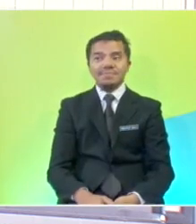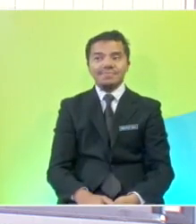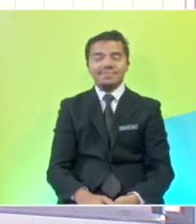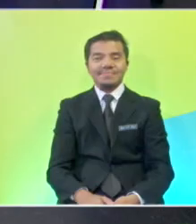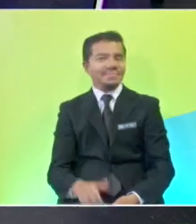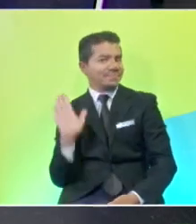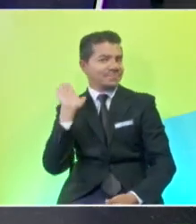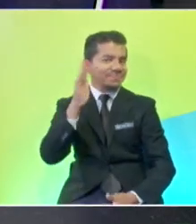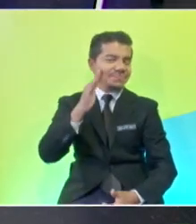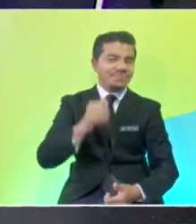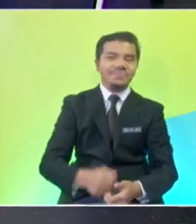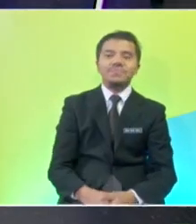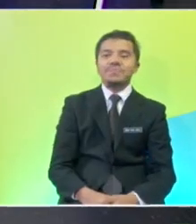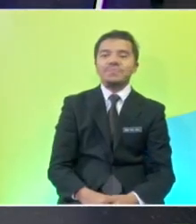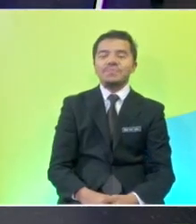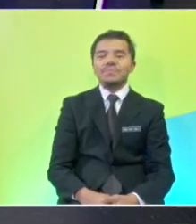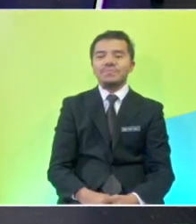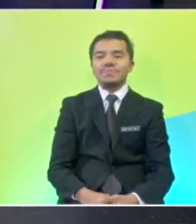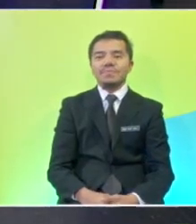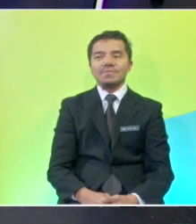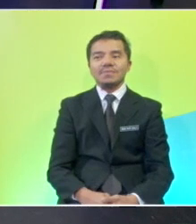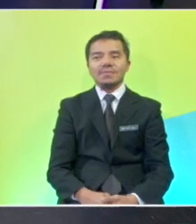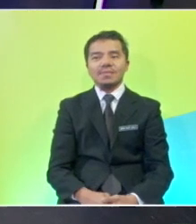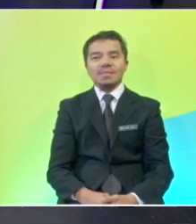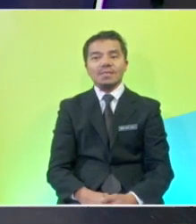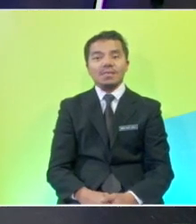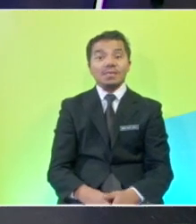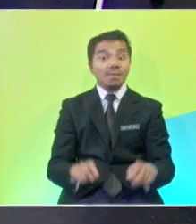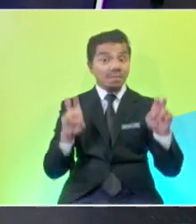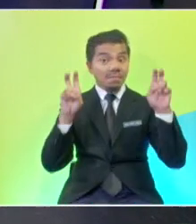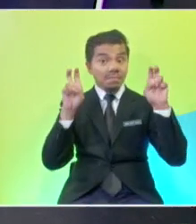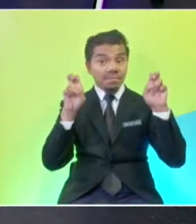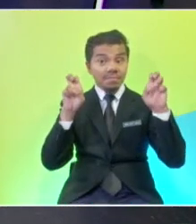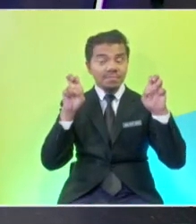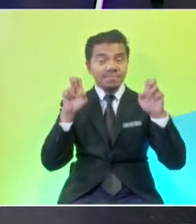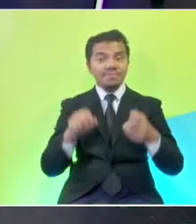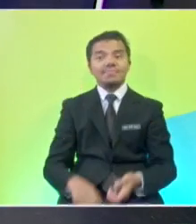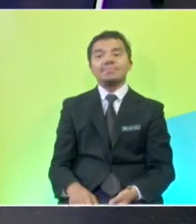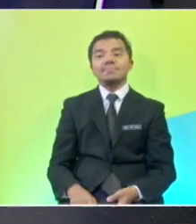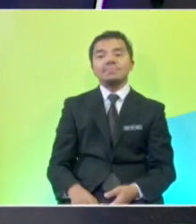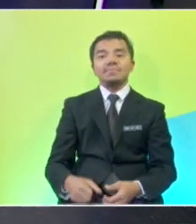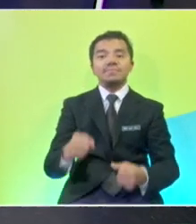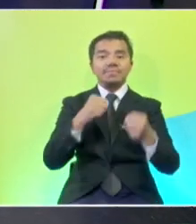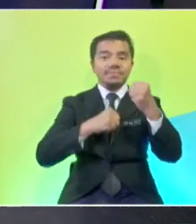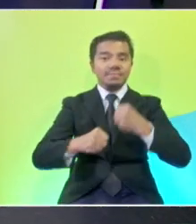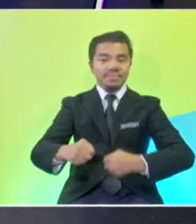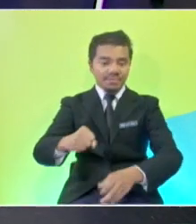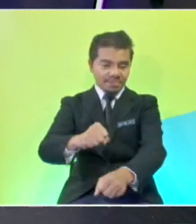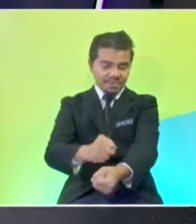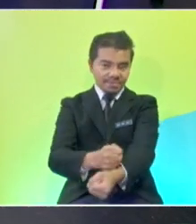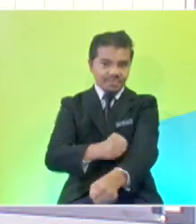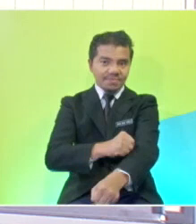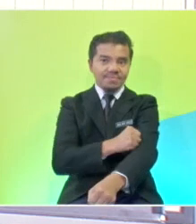for class. So, what is the topic for today, teacher? Yeah, topic for today is human nervous system.